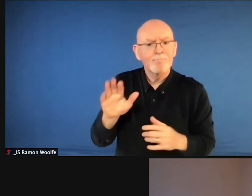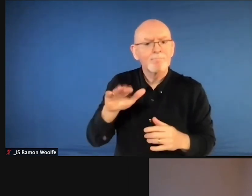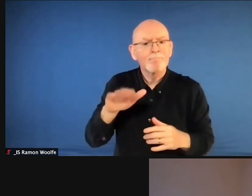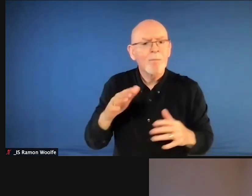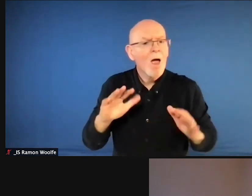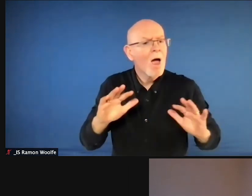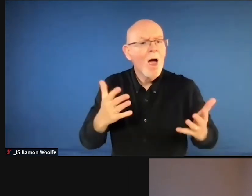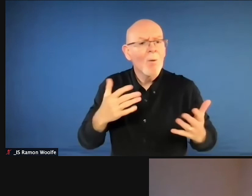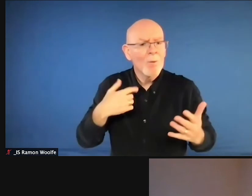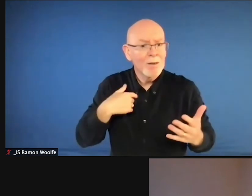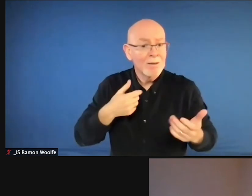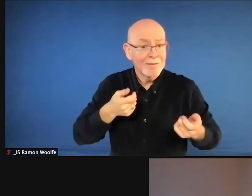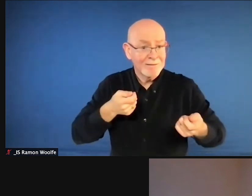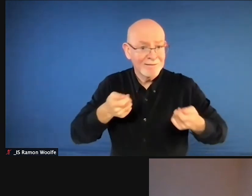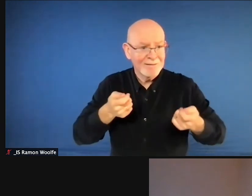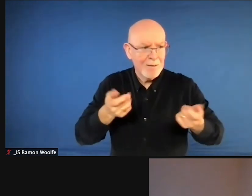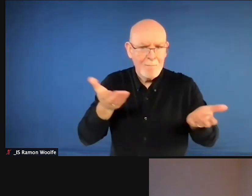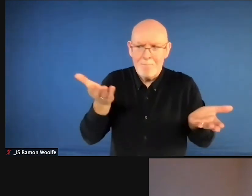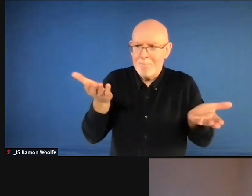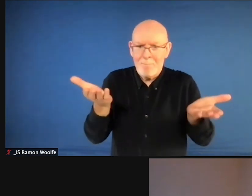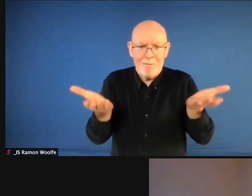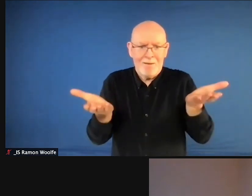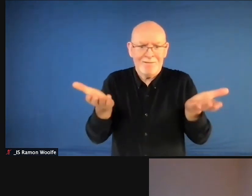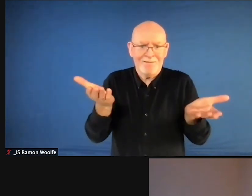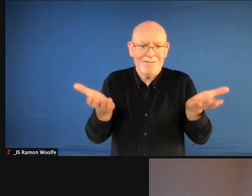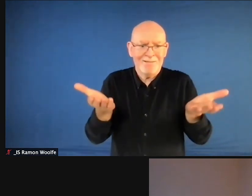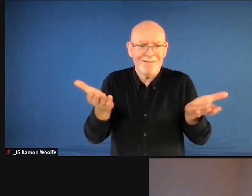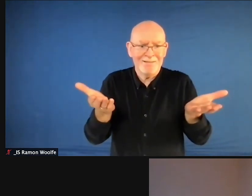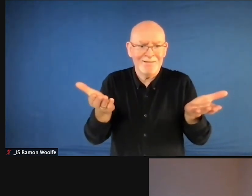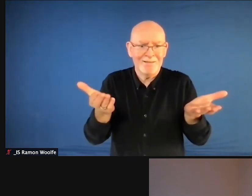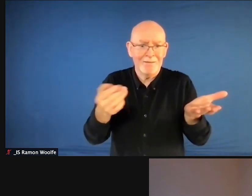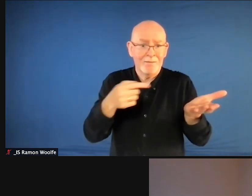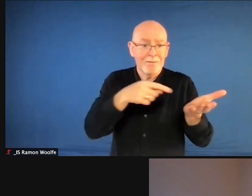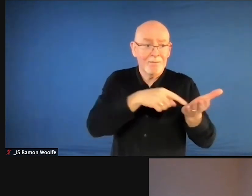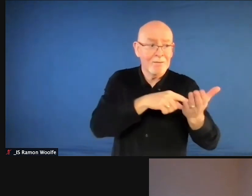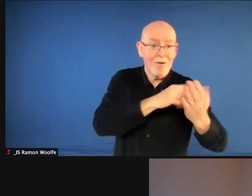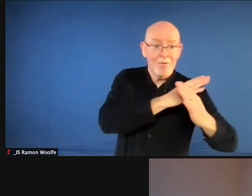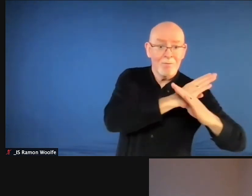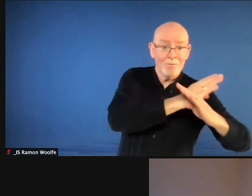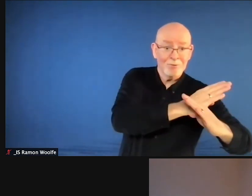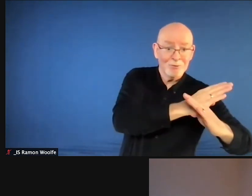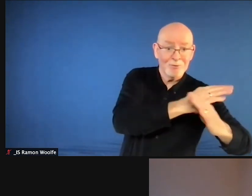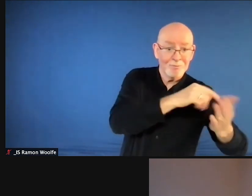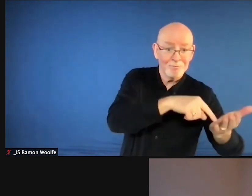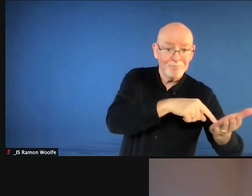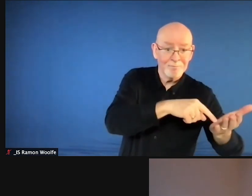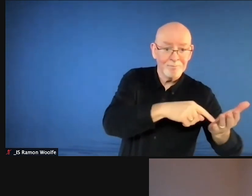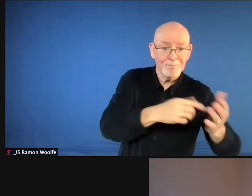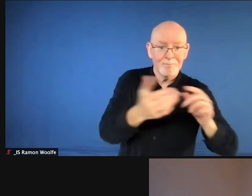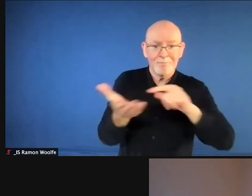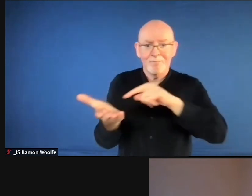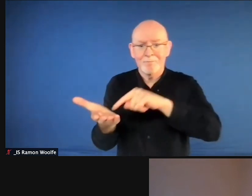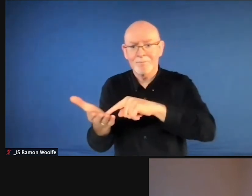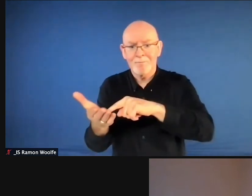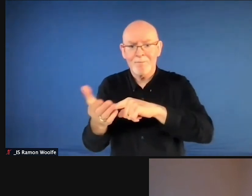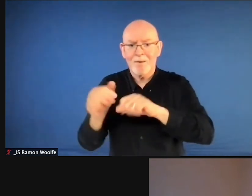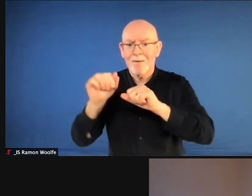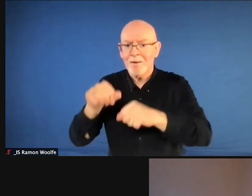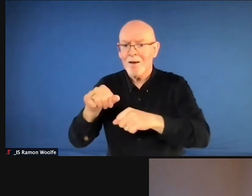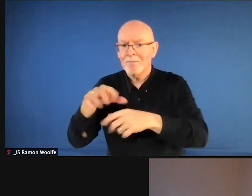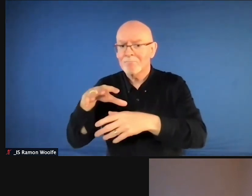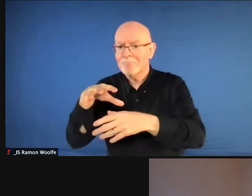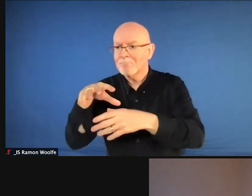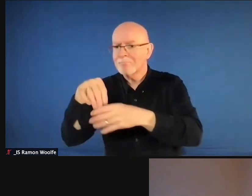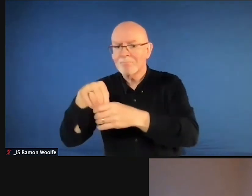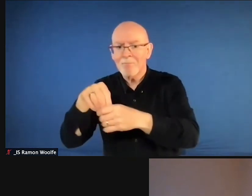ensuring inclusion of refugees in dissemination platforms, which may undermine their safety and security? I know this is a concern that many